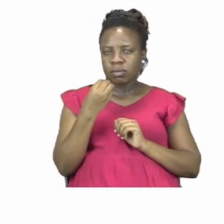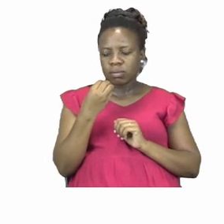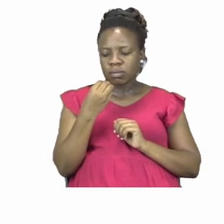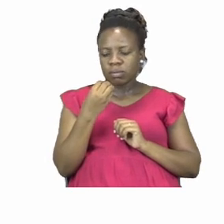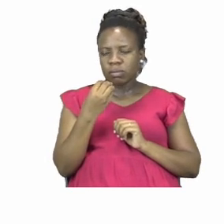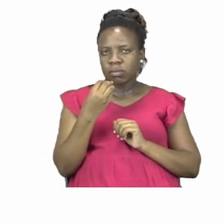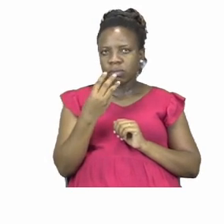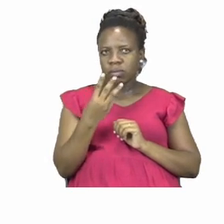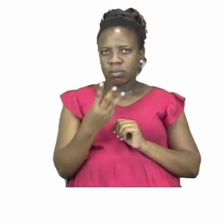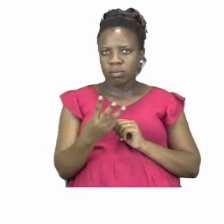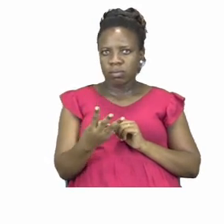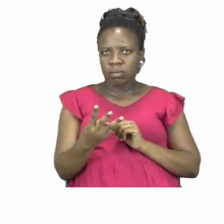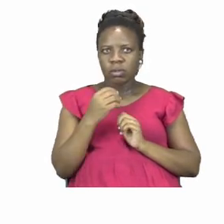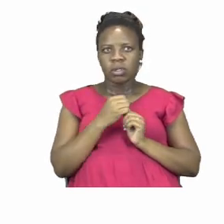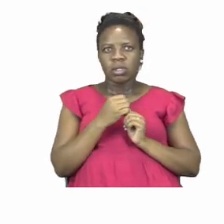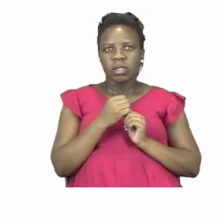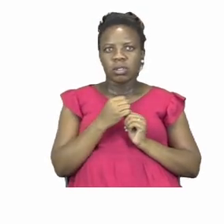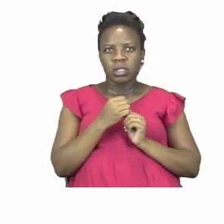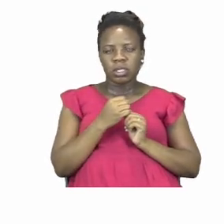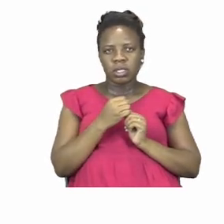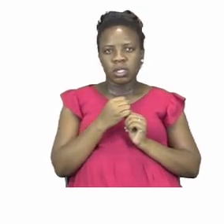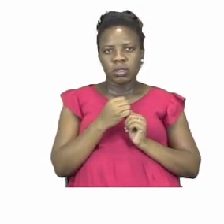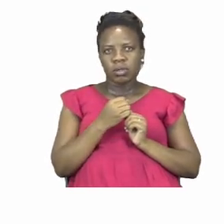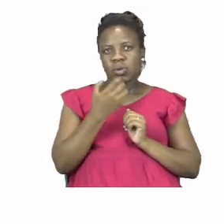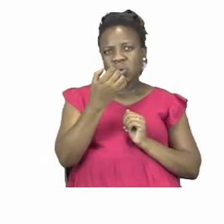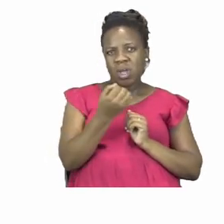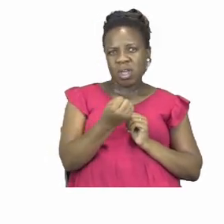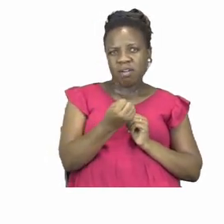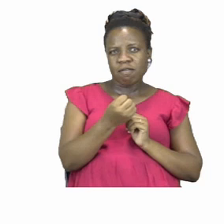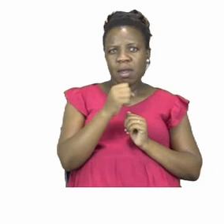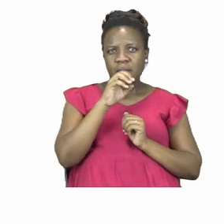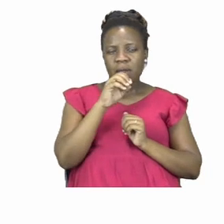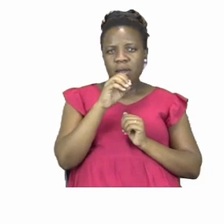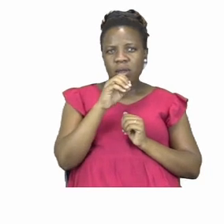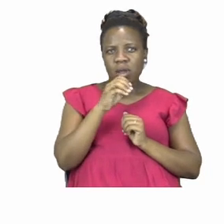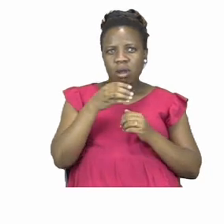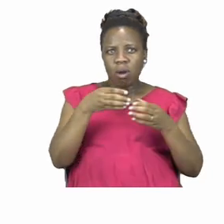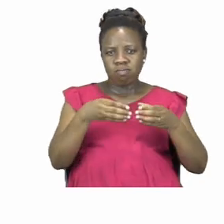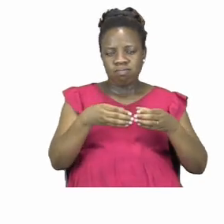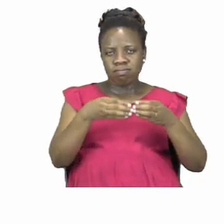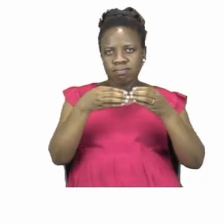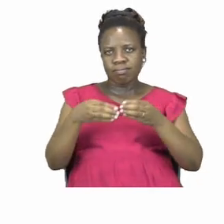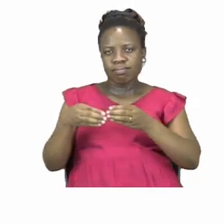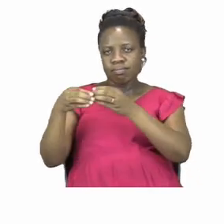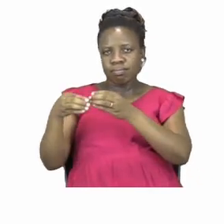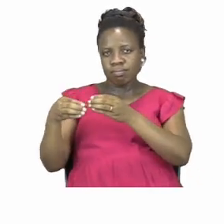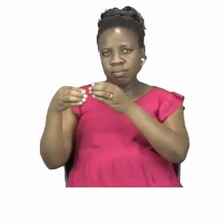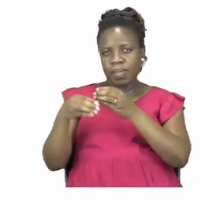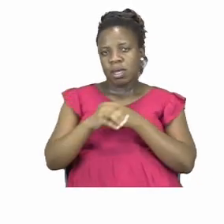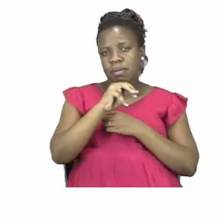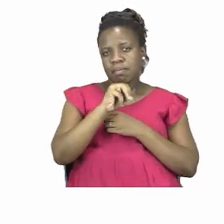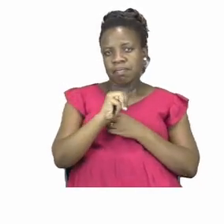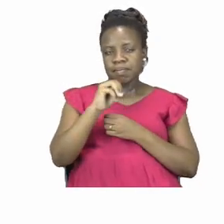make 1 liter. So for this one, it is all about subtraction. Now there's one